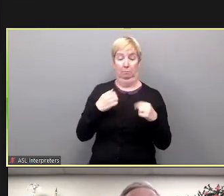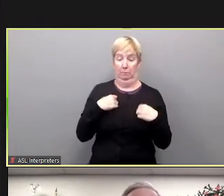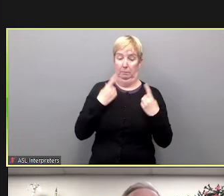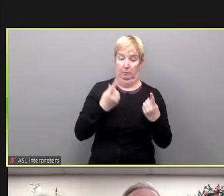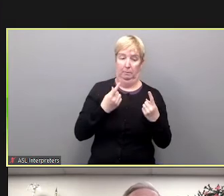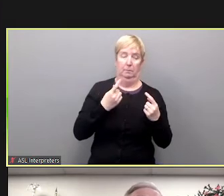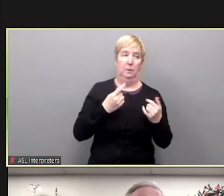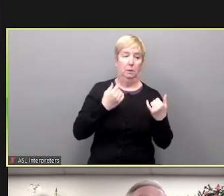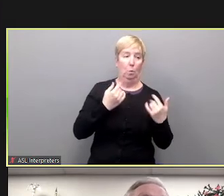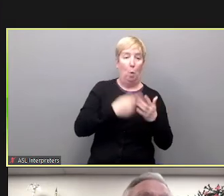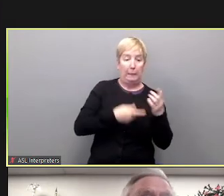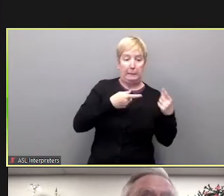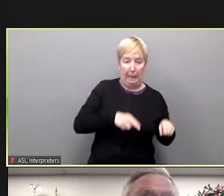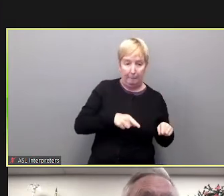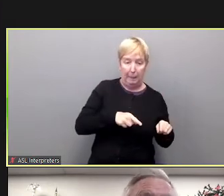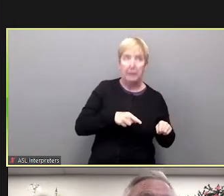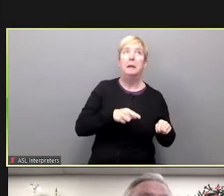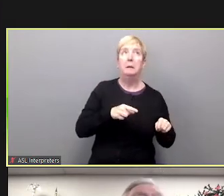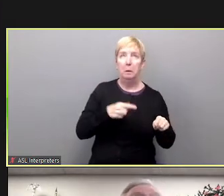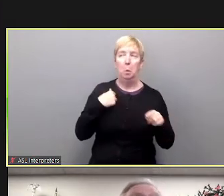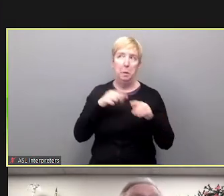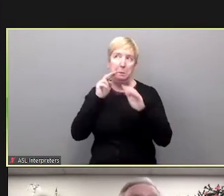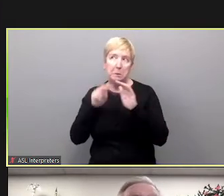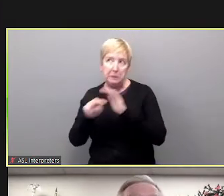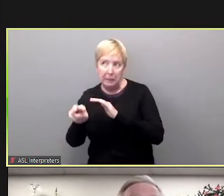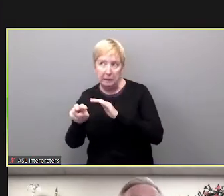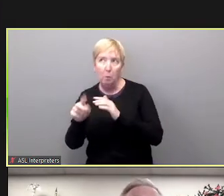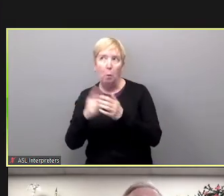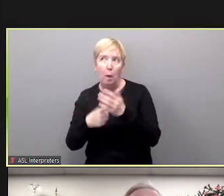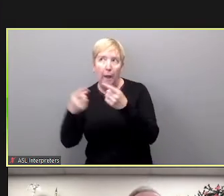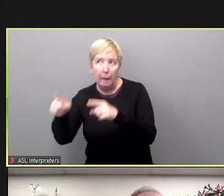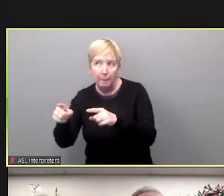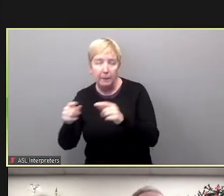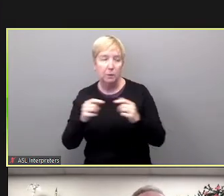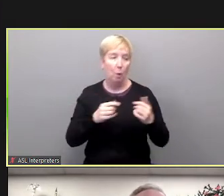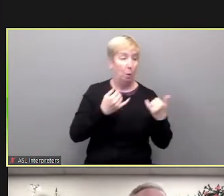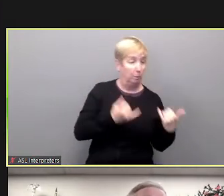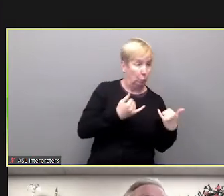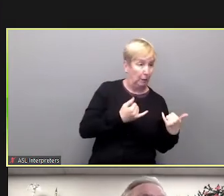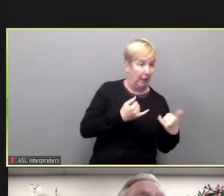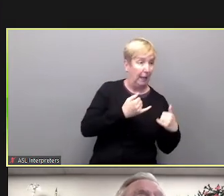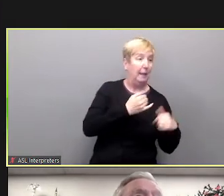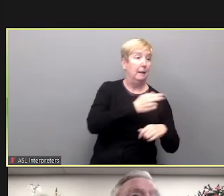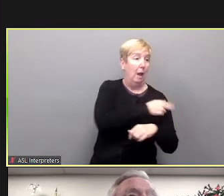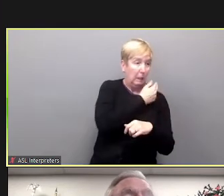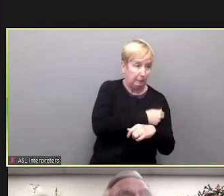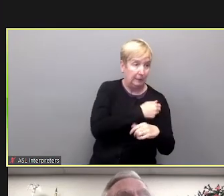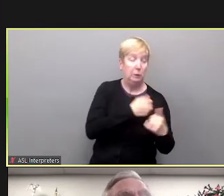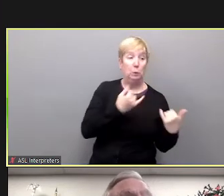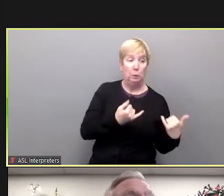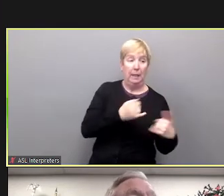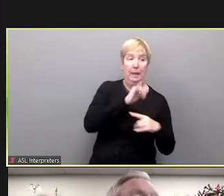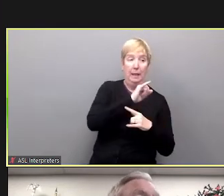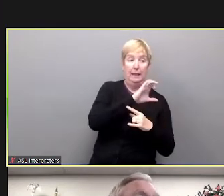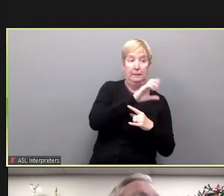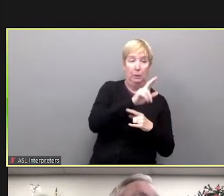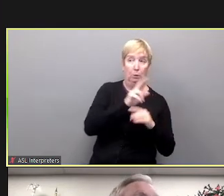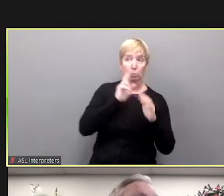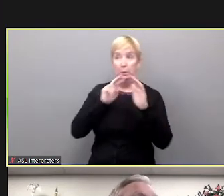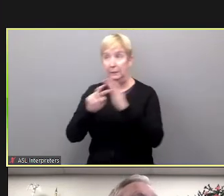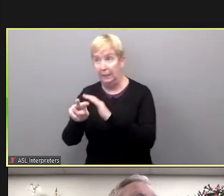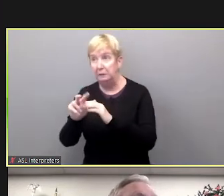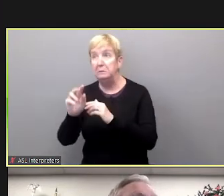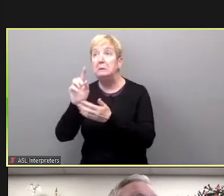numbers or current hospitalizations or current ICU use predict about future use. Next slide,